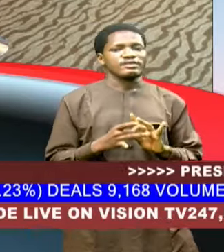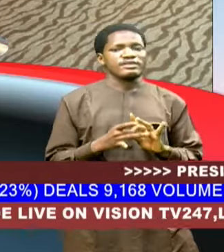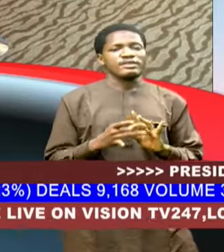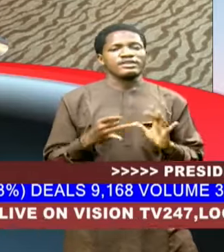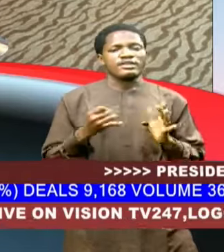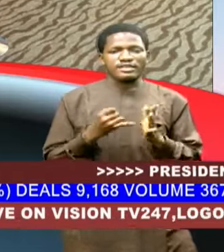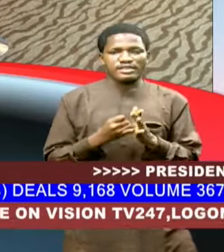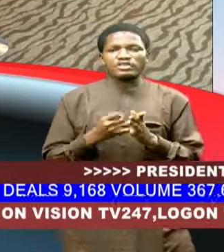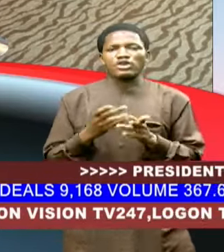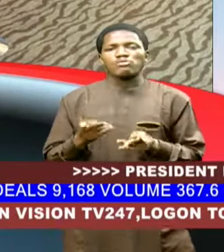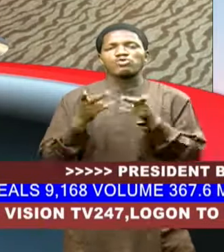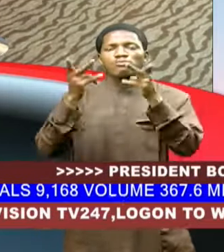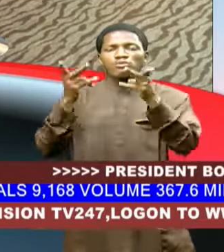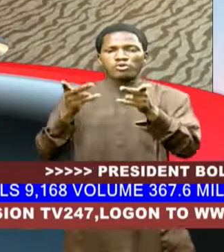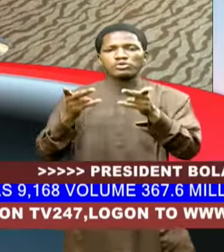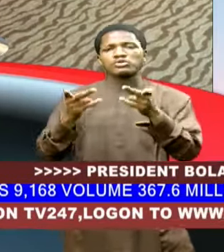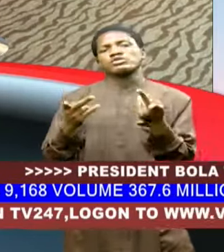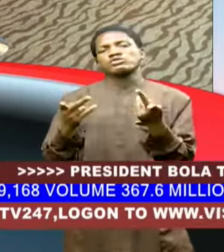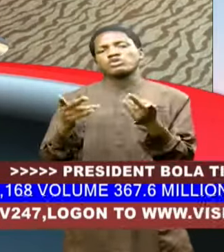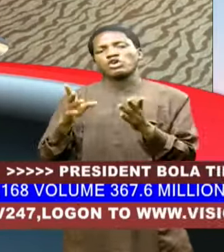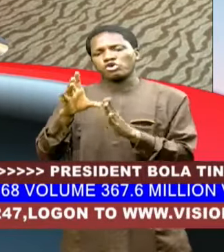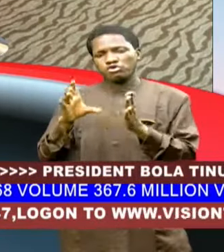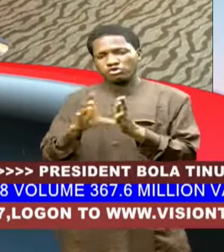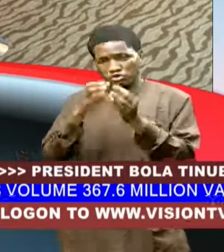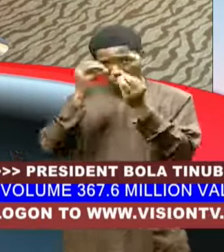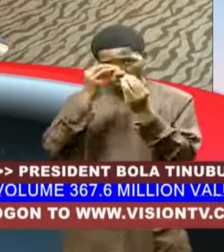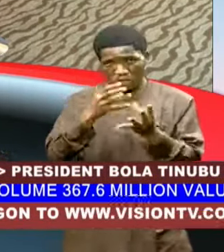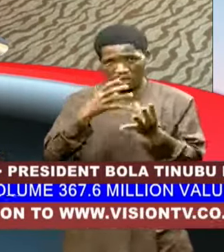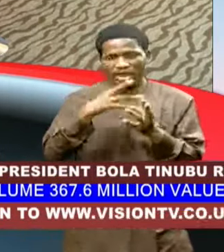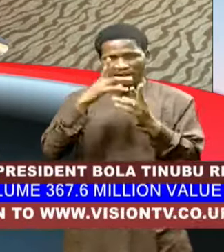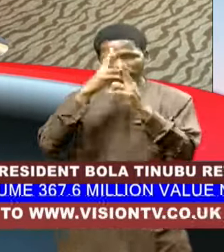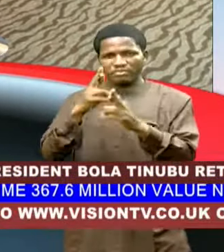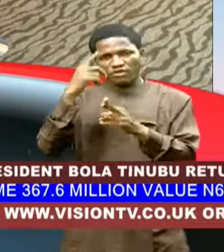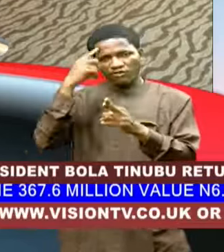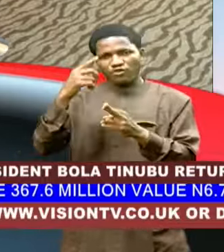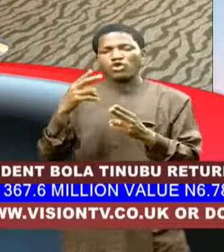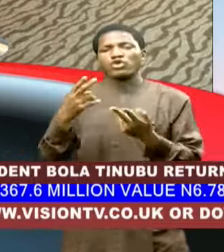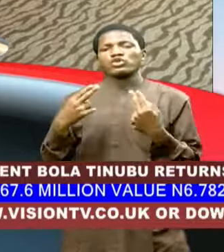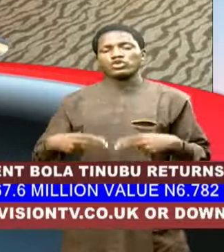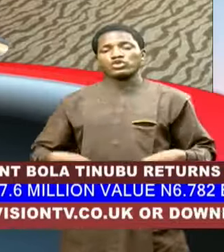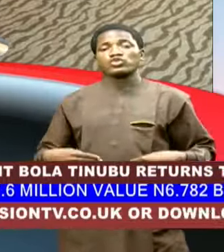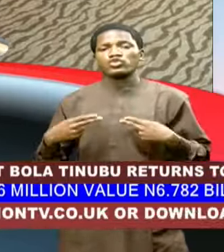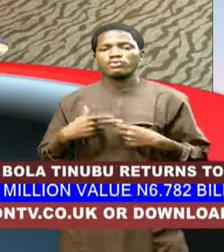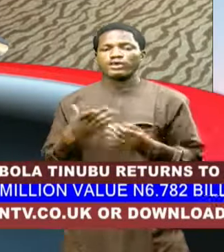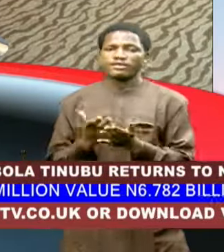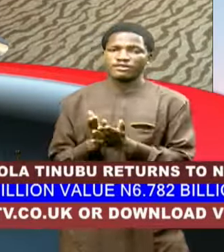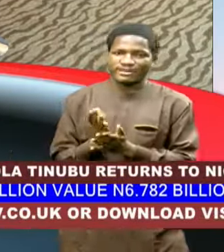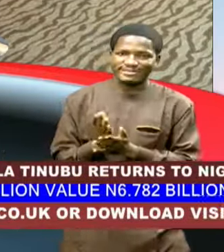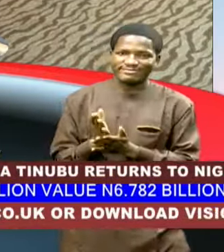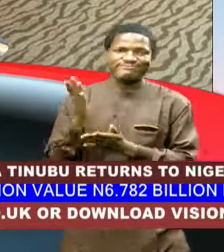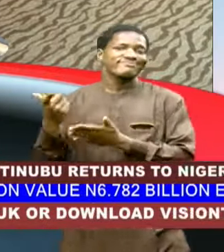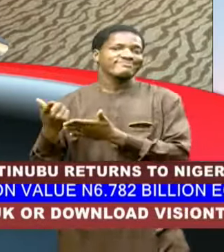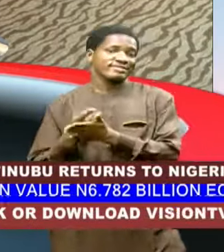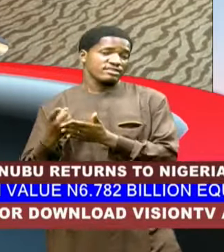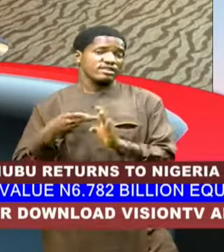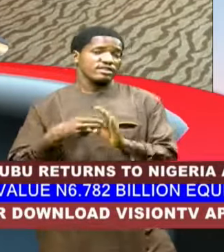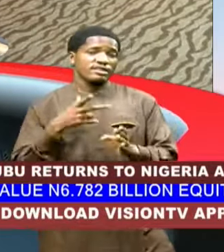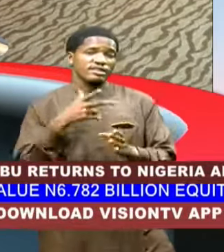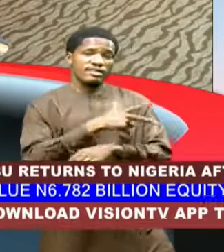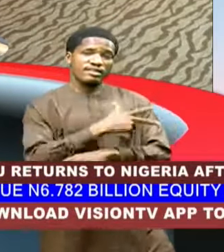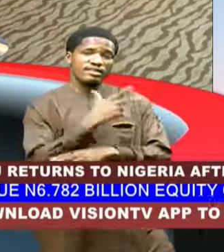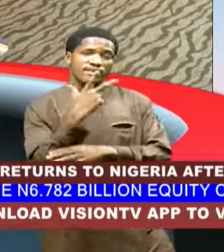and respect for human rights. Those were the views of stakeholders at the opening of a three-day African regional dialogue